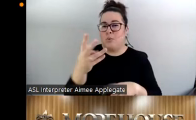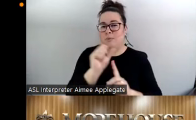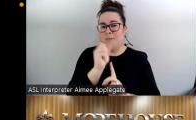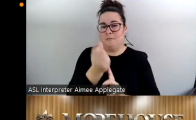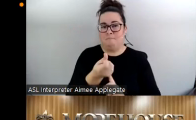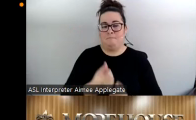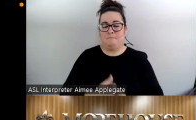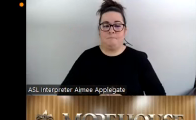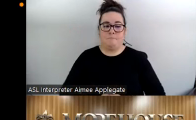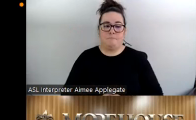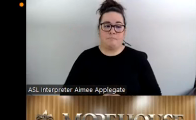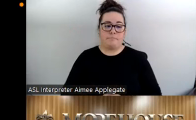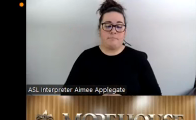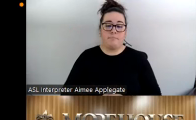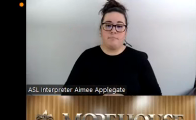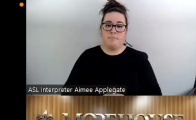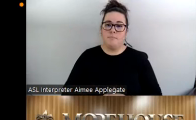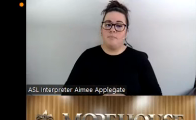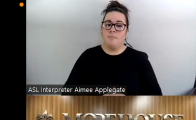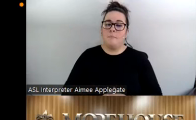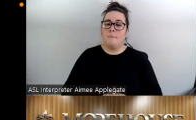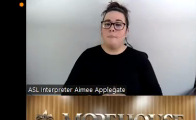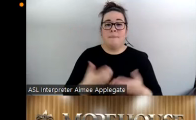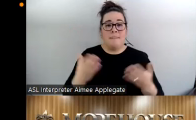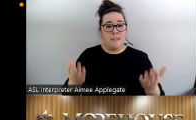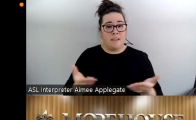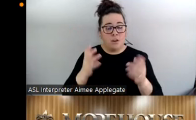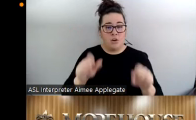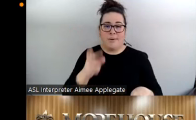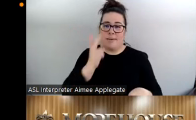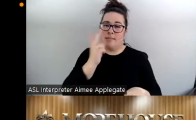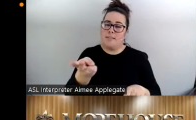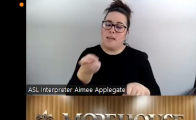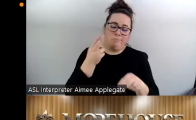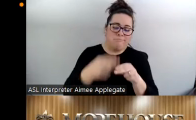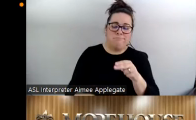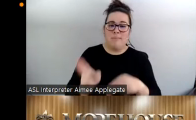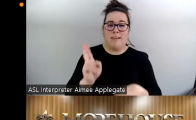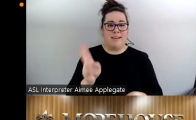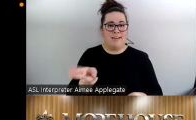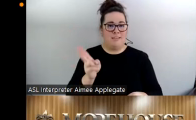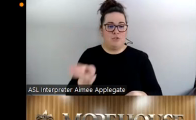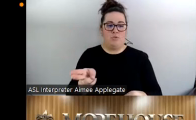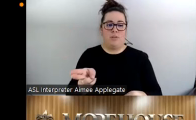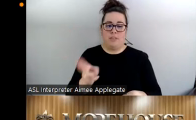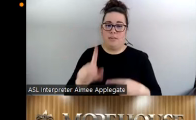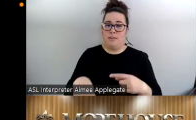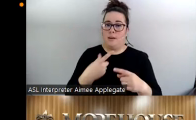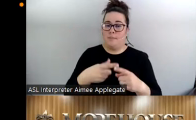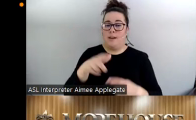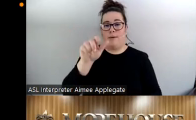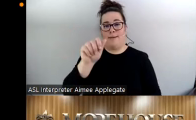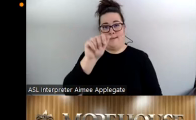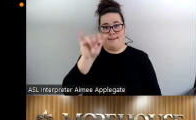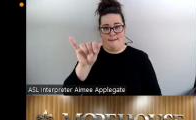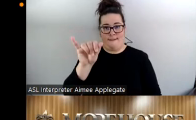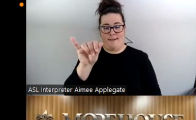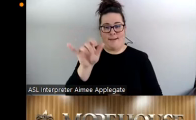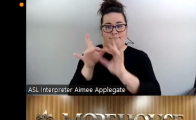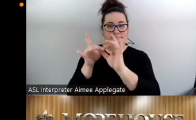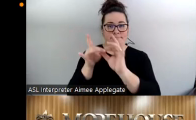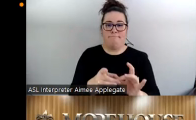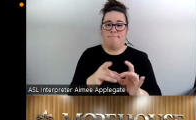wanted to just provide a very quick, brief history on AI, machine learning, and natural language processing, because we